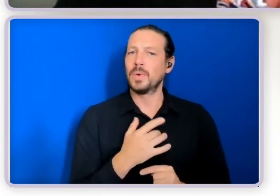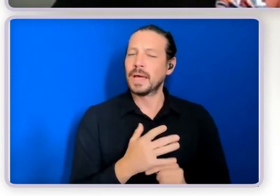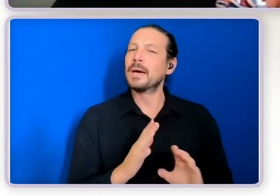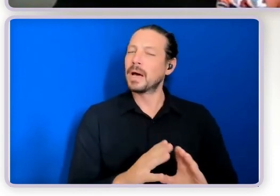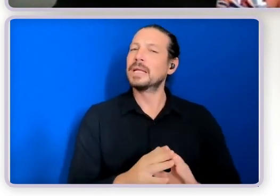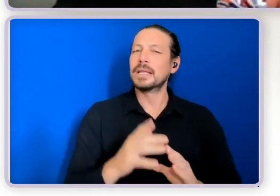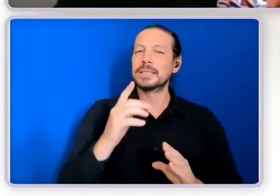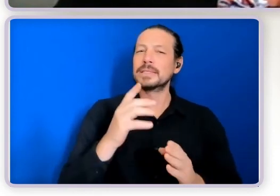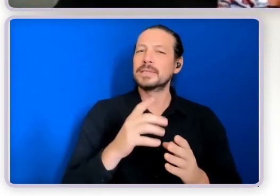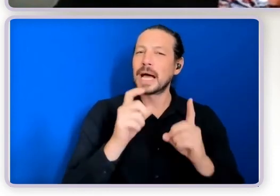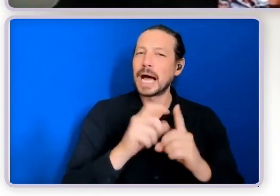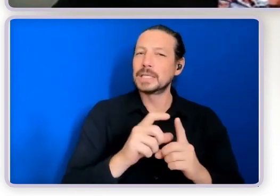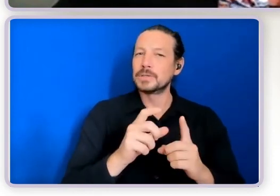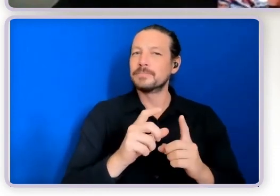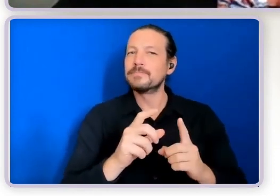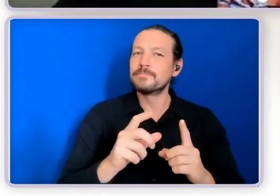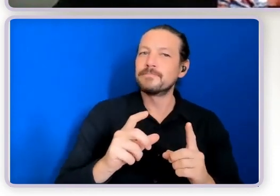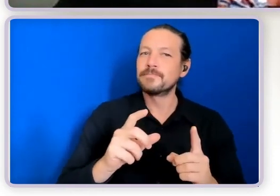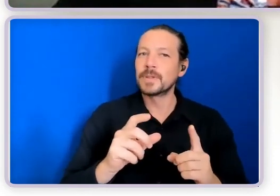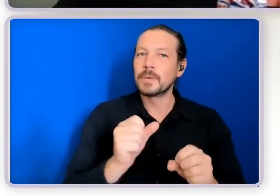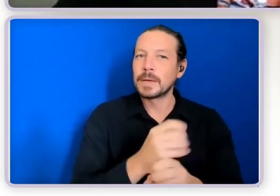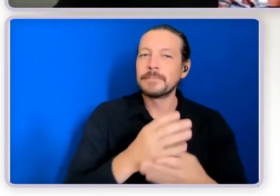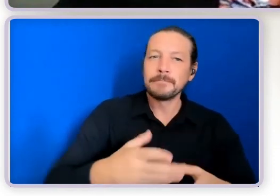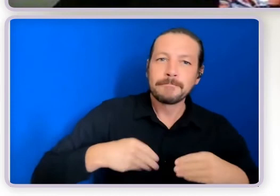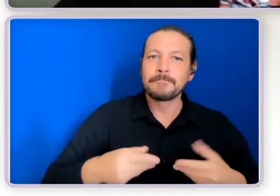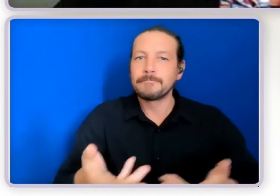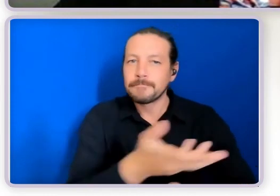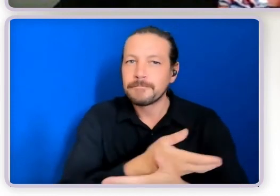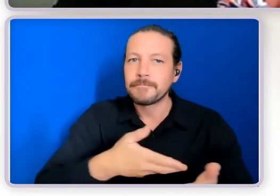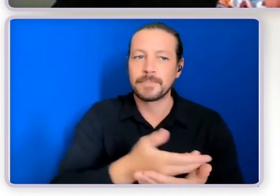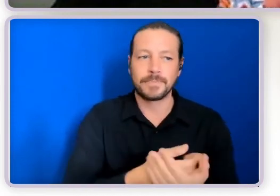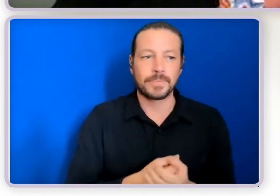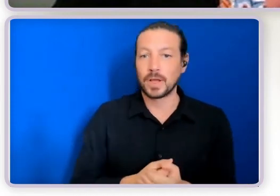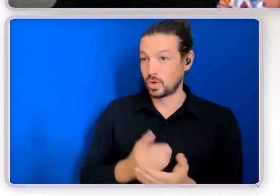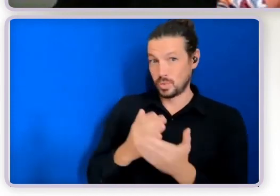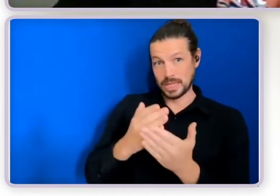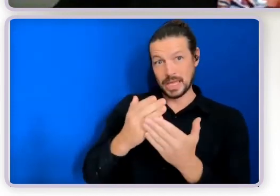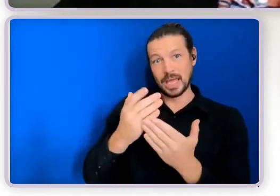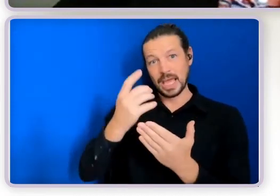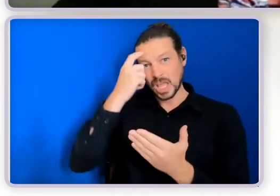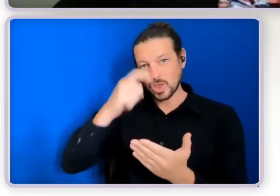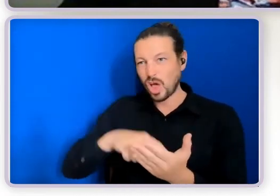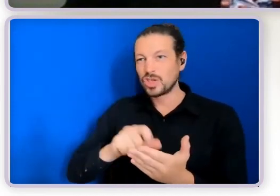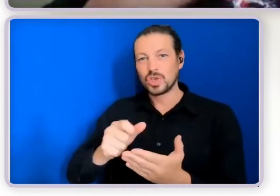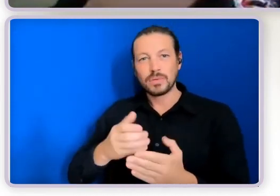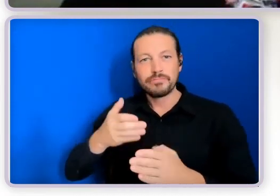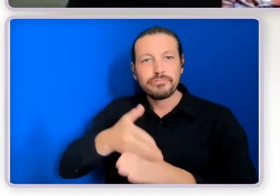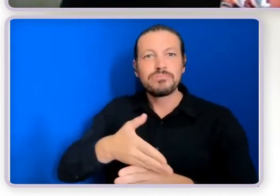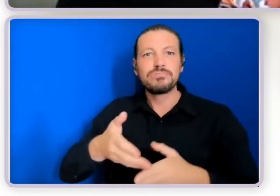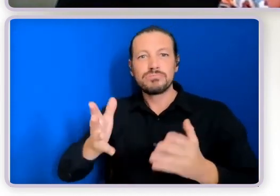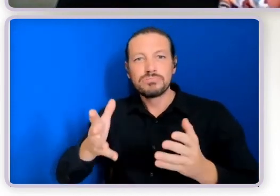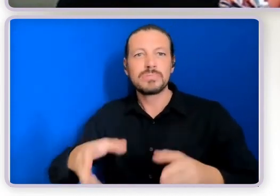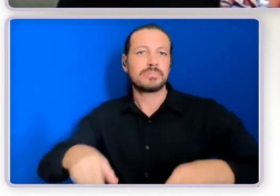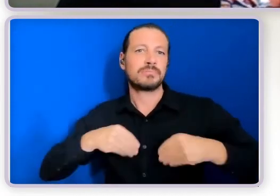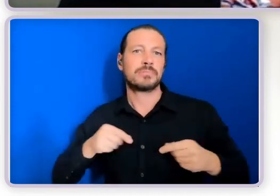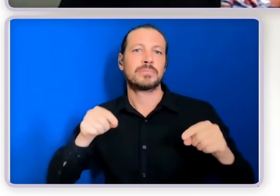you for taking this on and acknowledge the incredible toll that working with families and with people with disabilities, that this must have taken